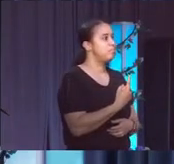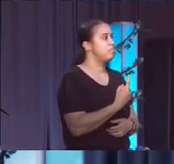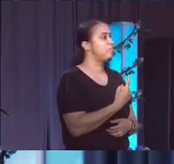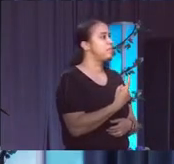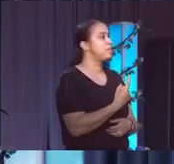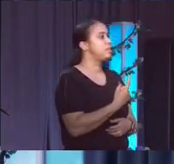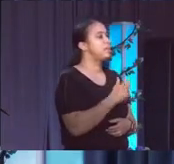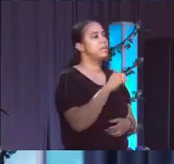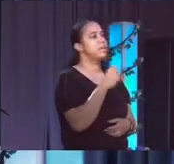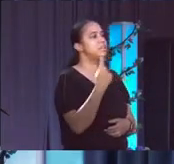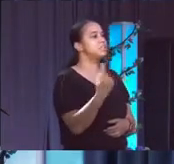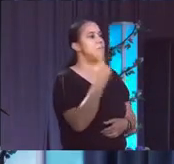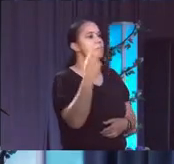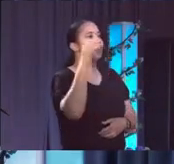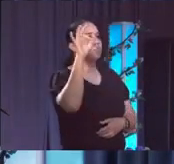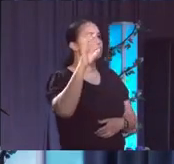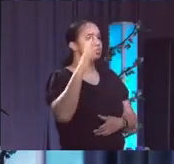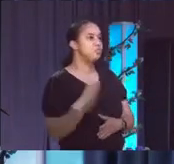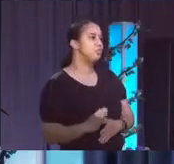There was some preacher on TV.